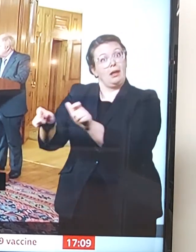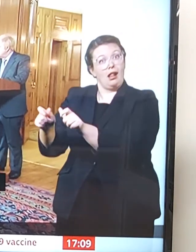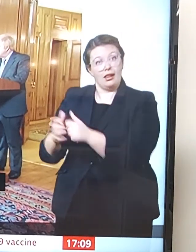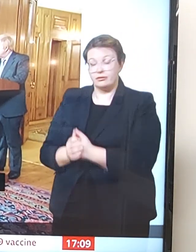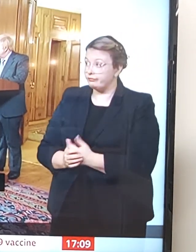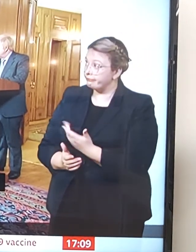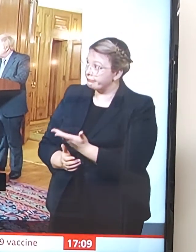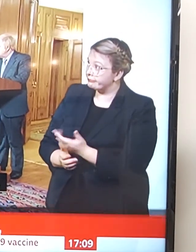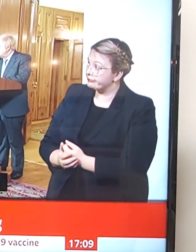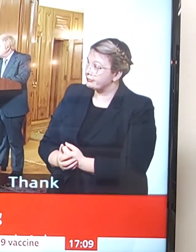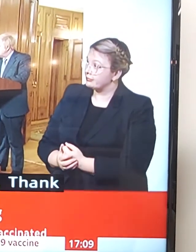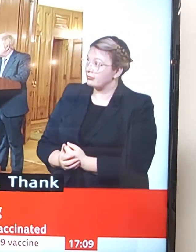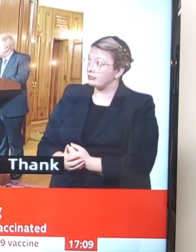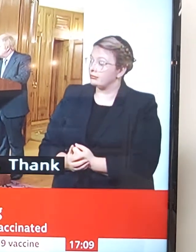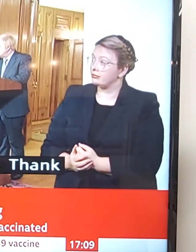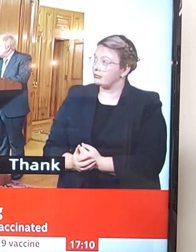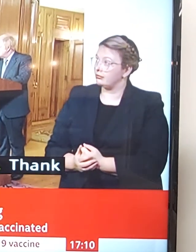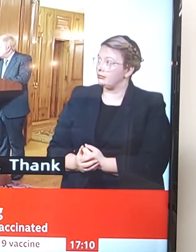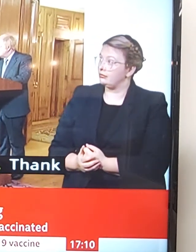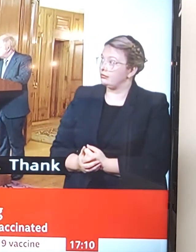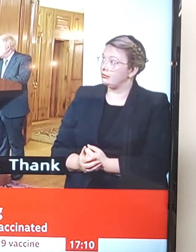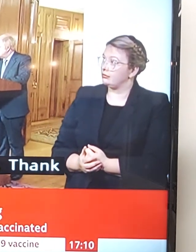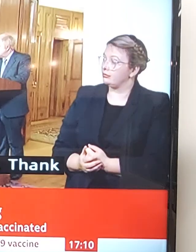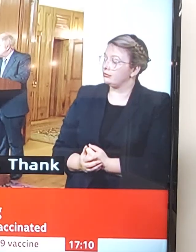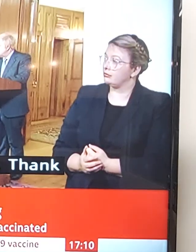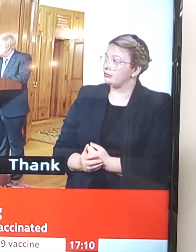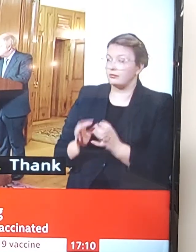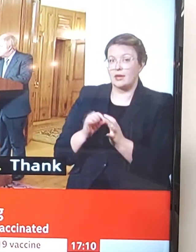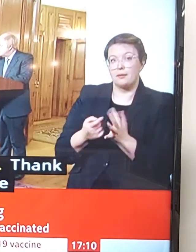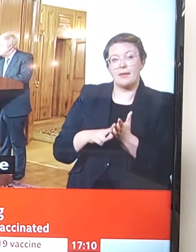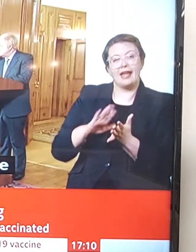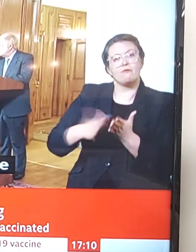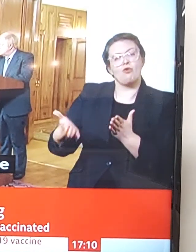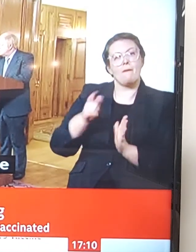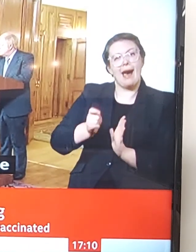Hammersmith.